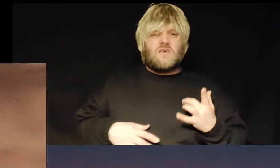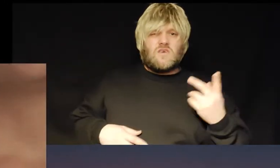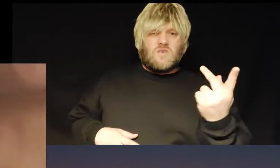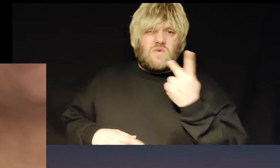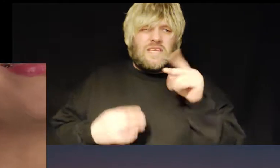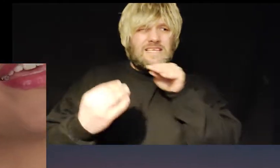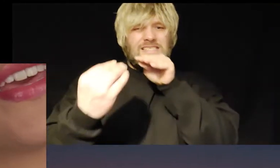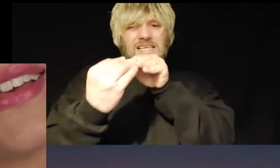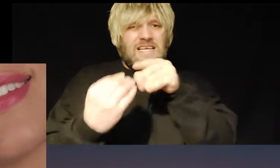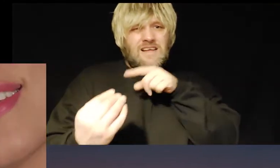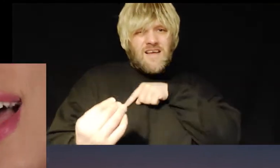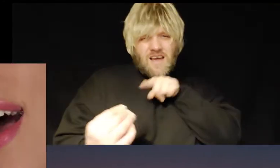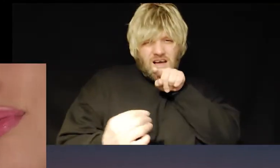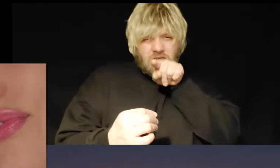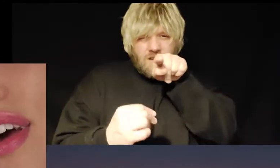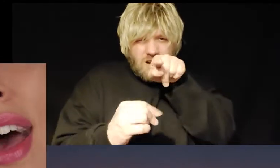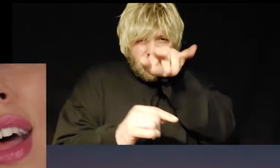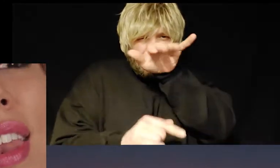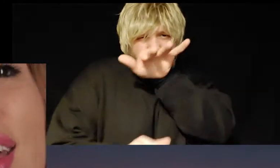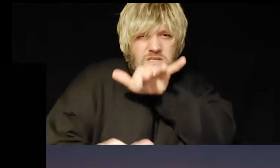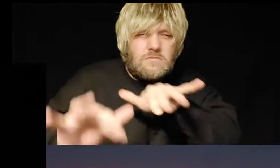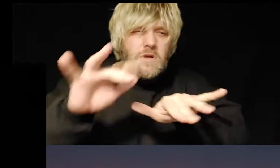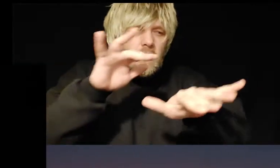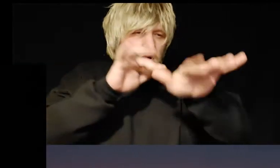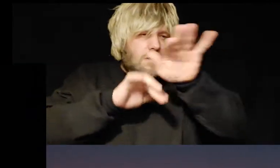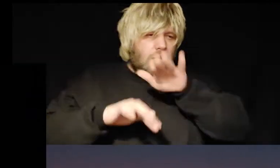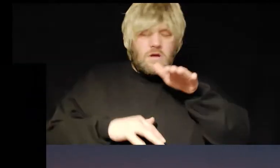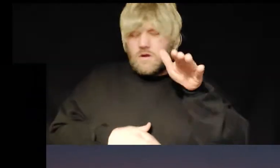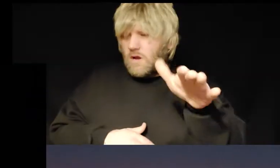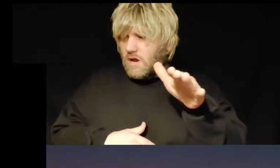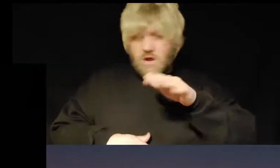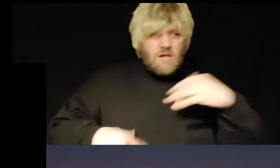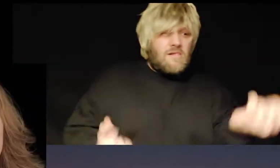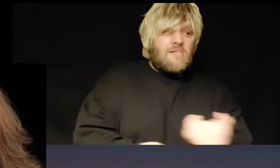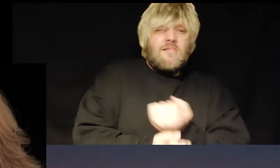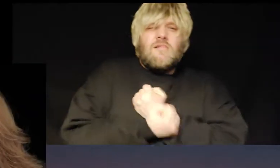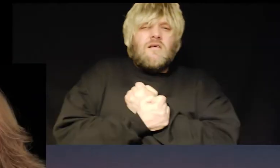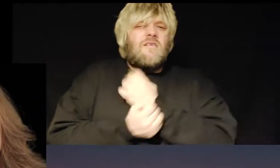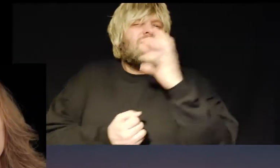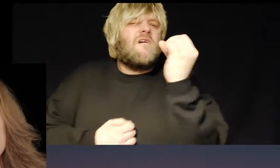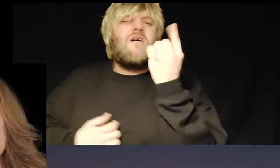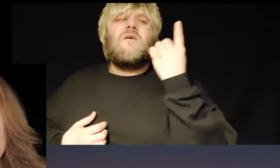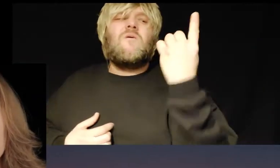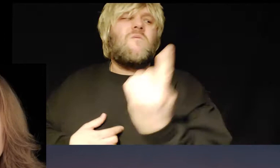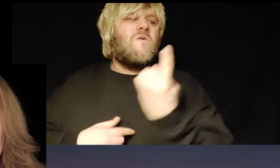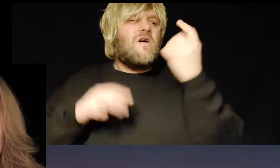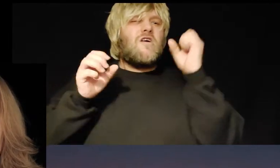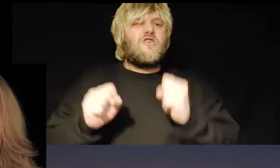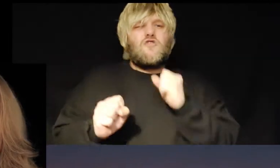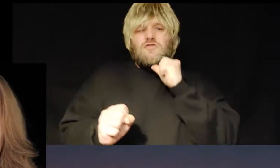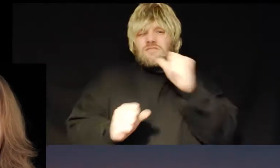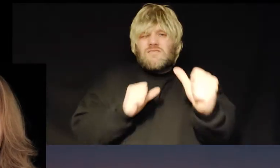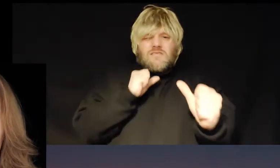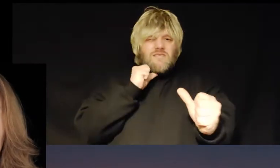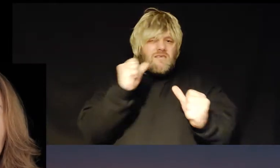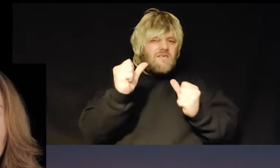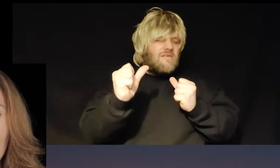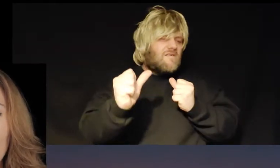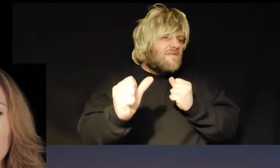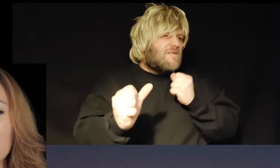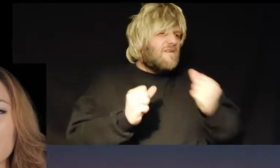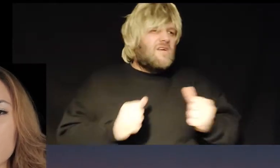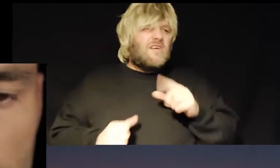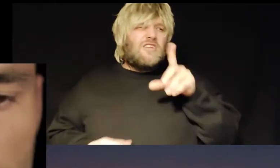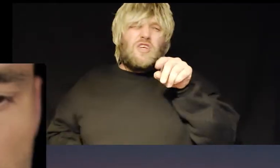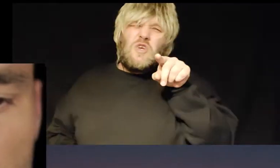We kissed, I fell under your spell of love, no one could deny